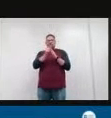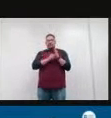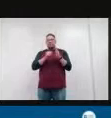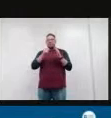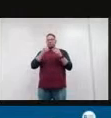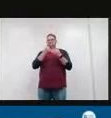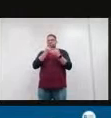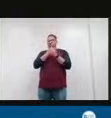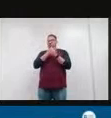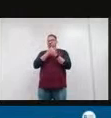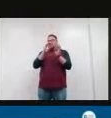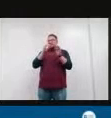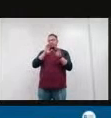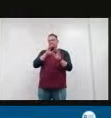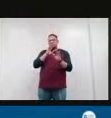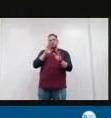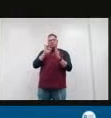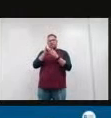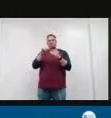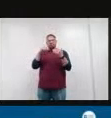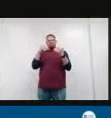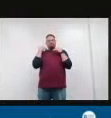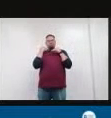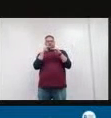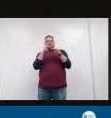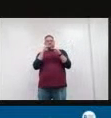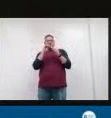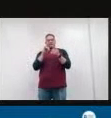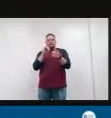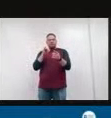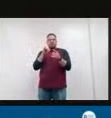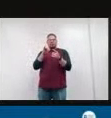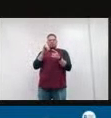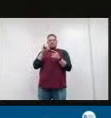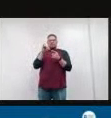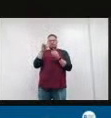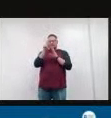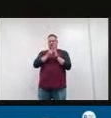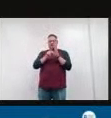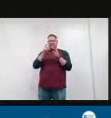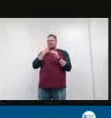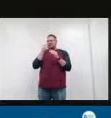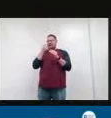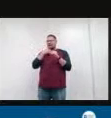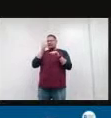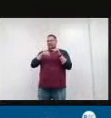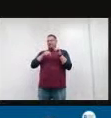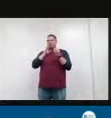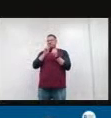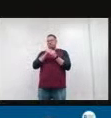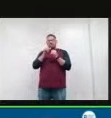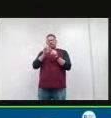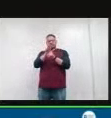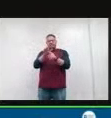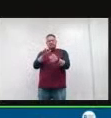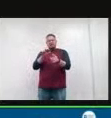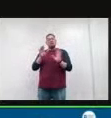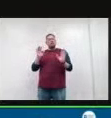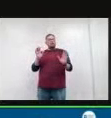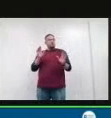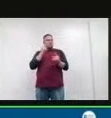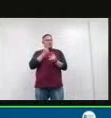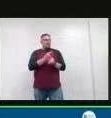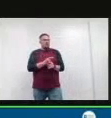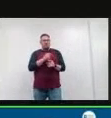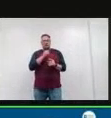don't think anywhere in the policy it says I cannot talk to my constituents. So correct. And nothing